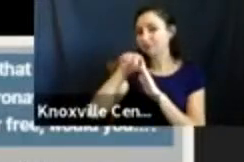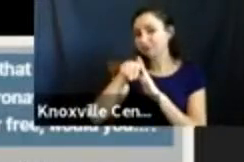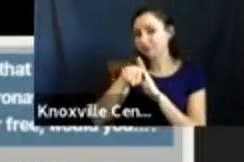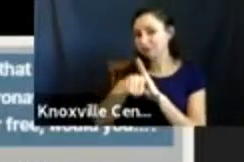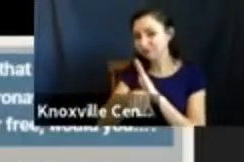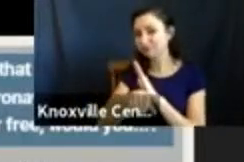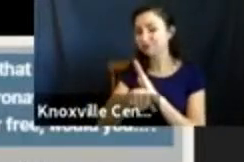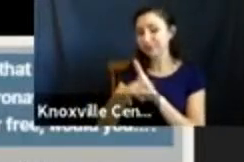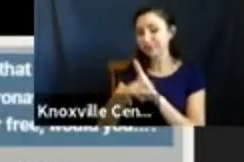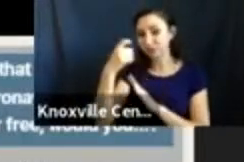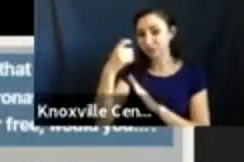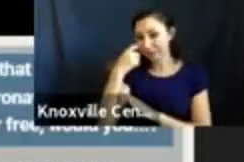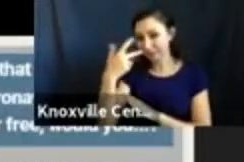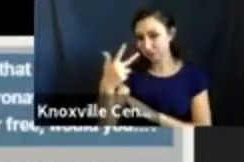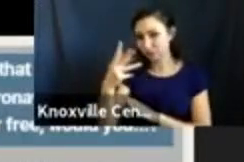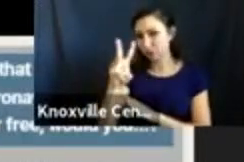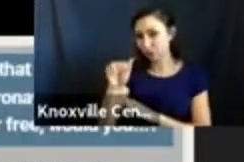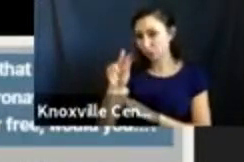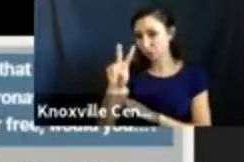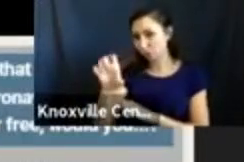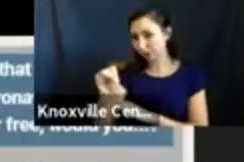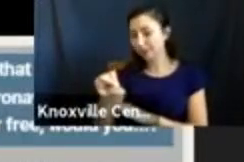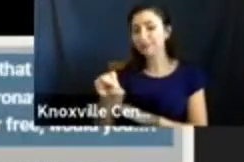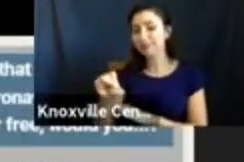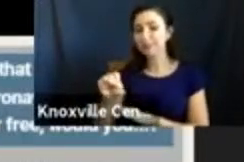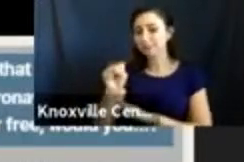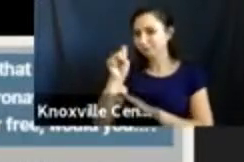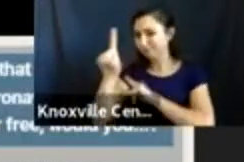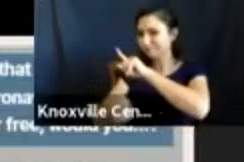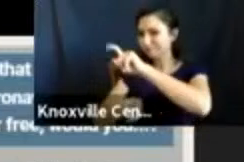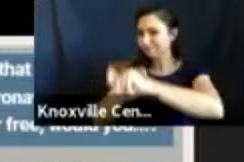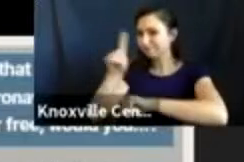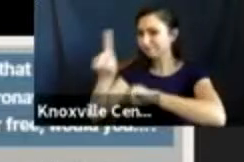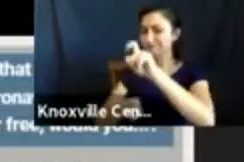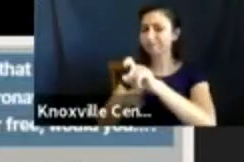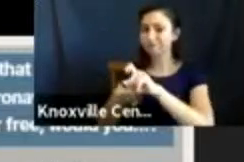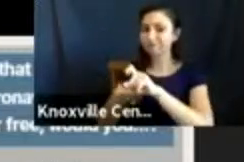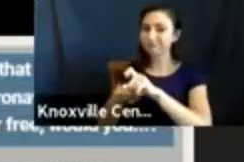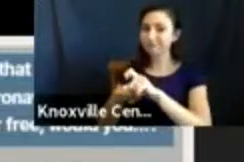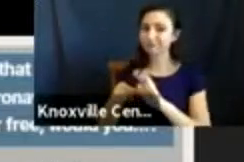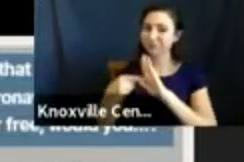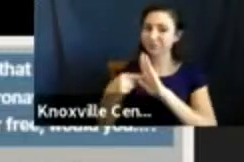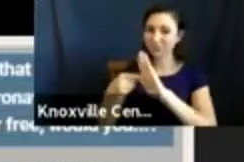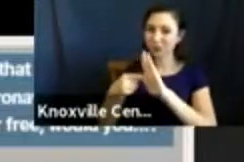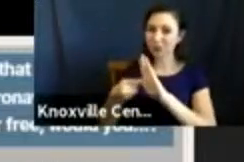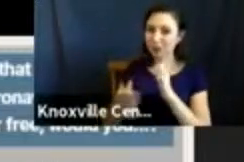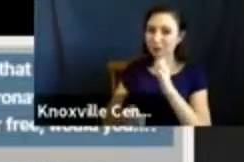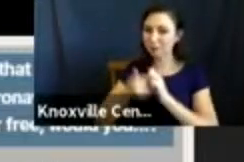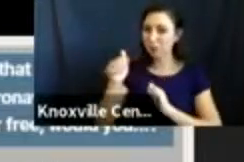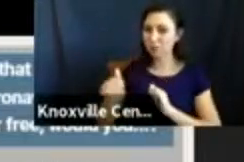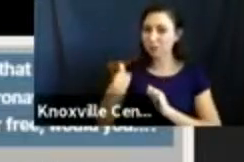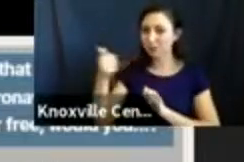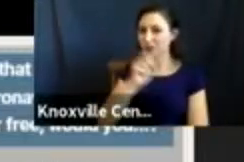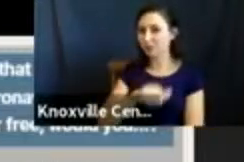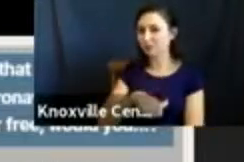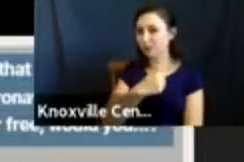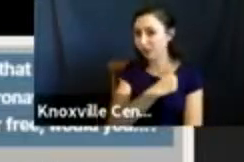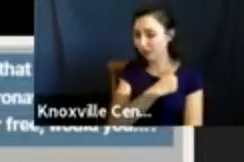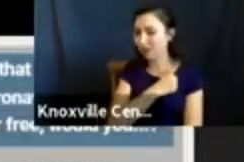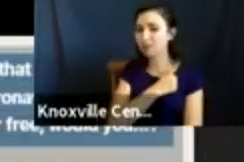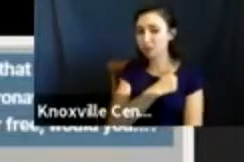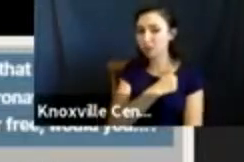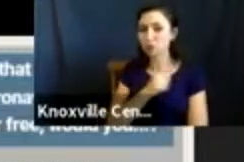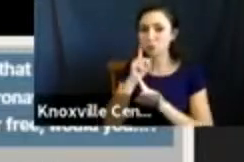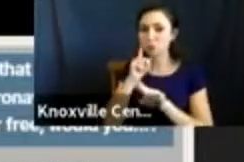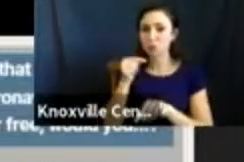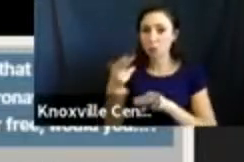when this question has been asked really precipitously, given that the steadiness of most of the other attitudes reported in the data.